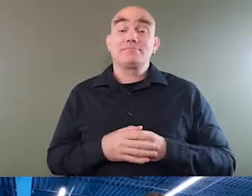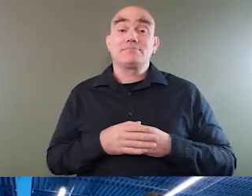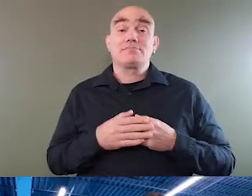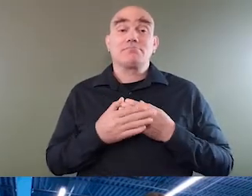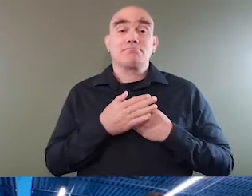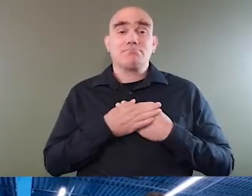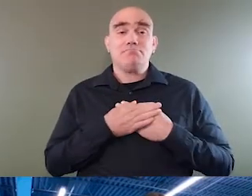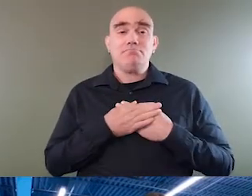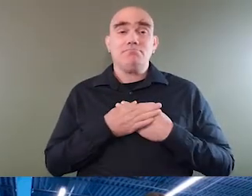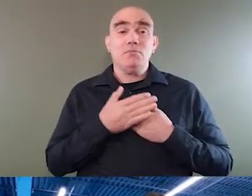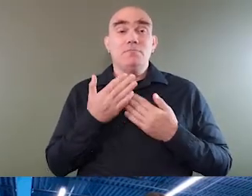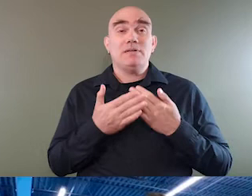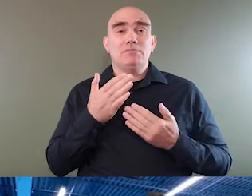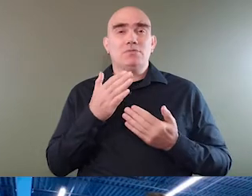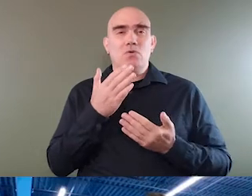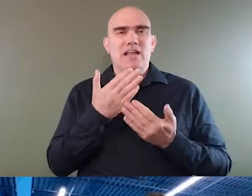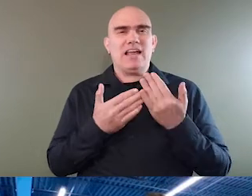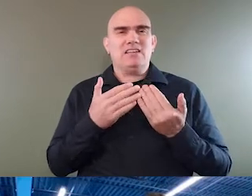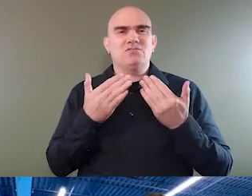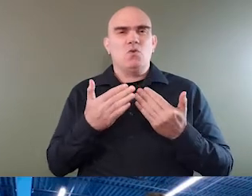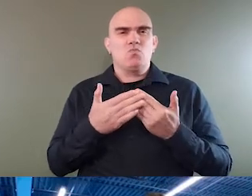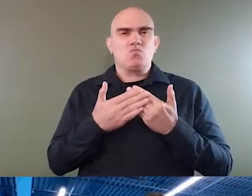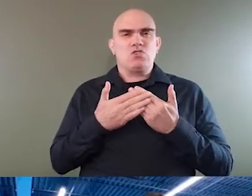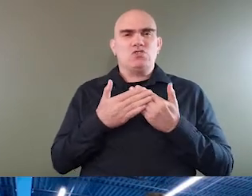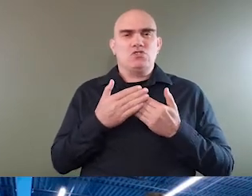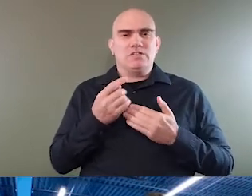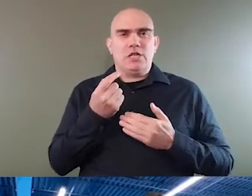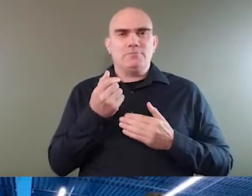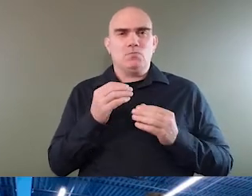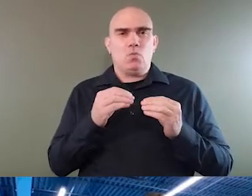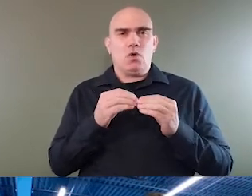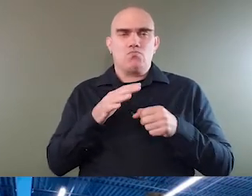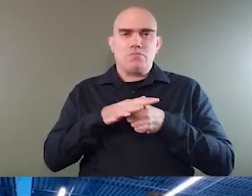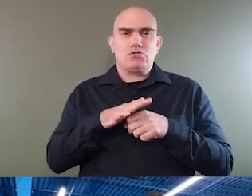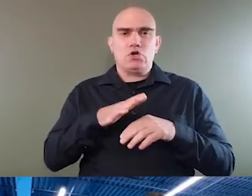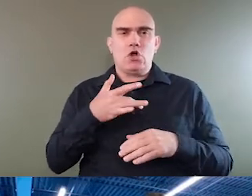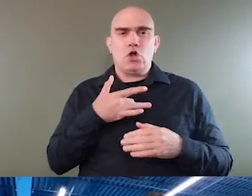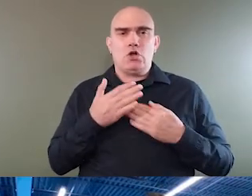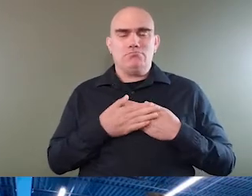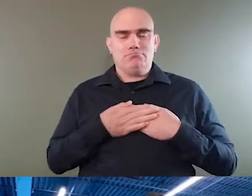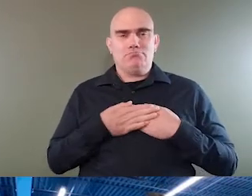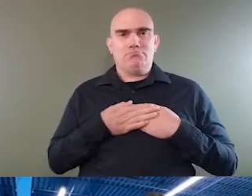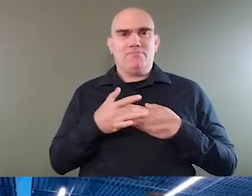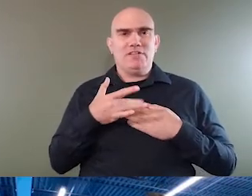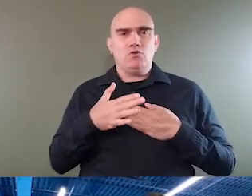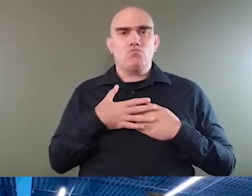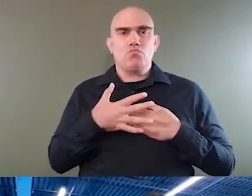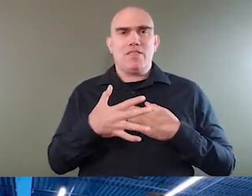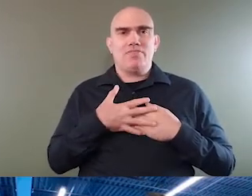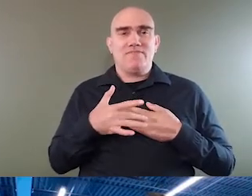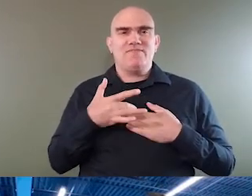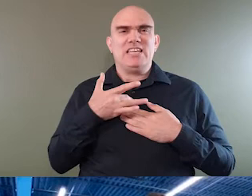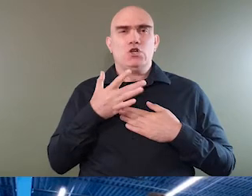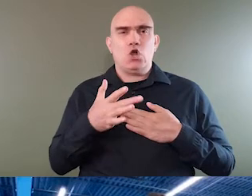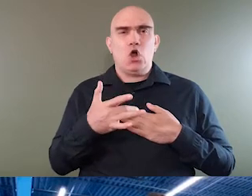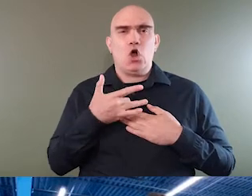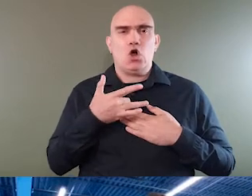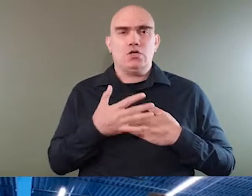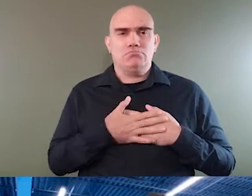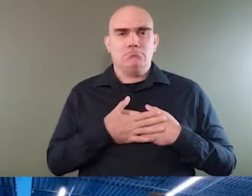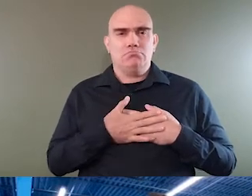Maybe press your hands a little harder against your heart. Maybe you can feel your breath, your heart. And our intention today is